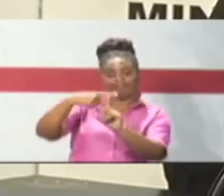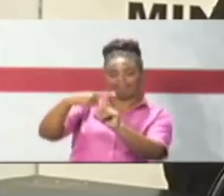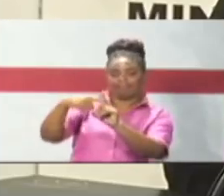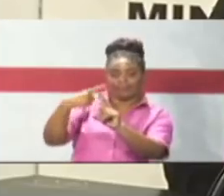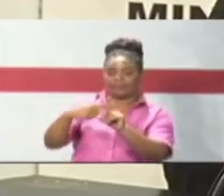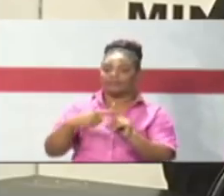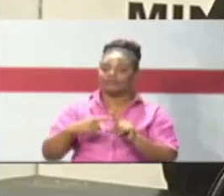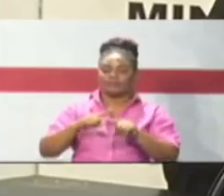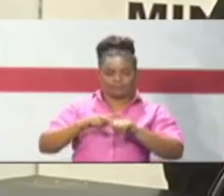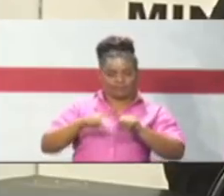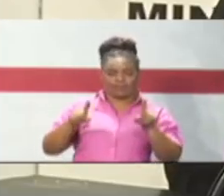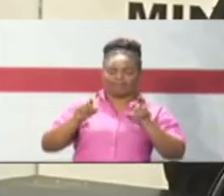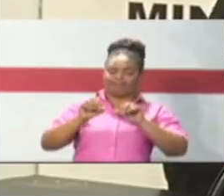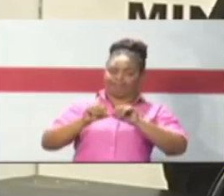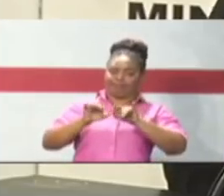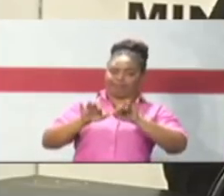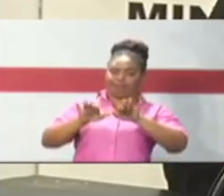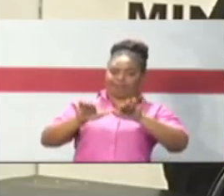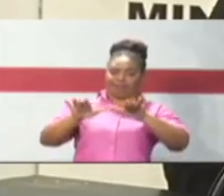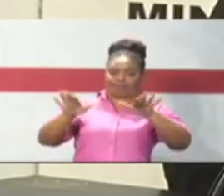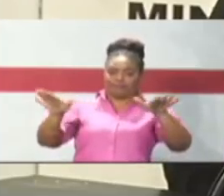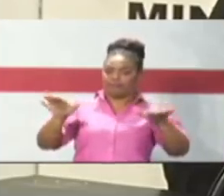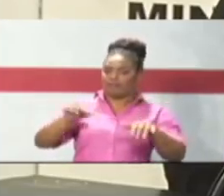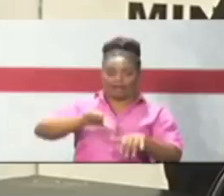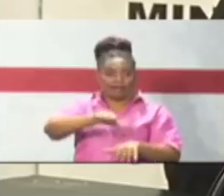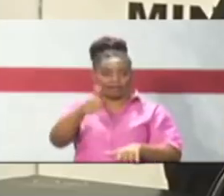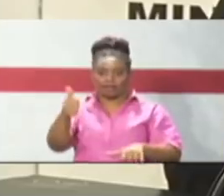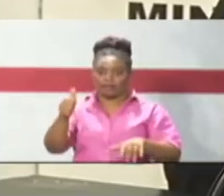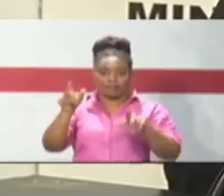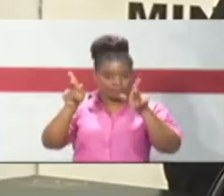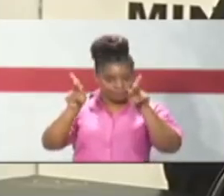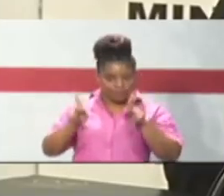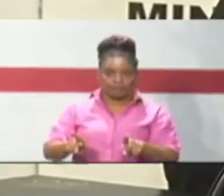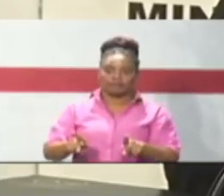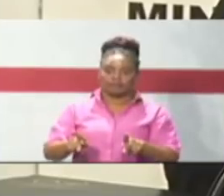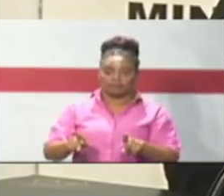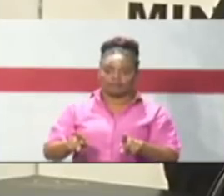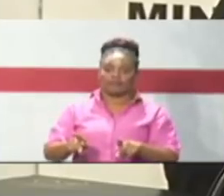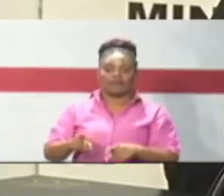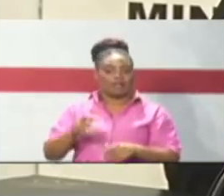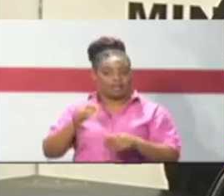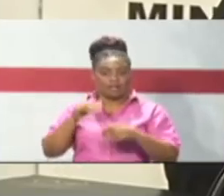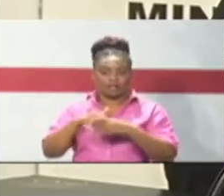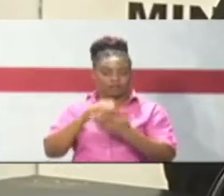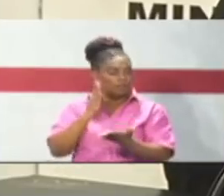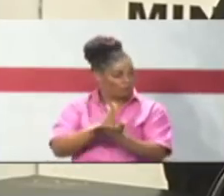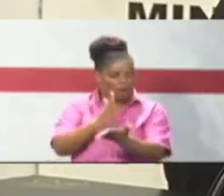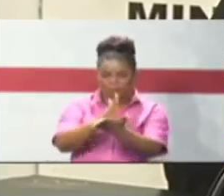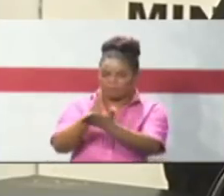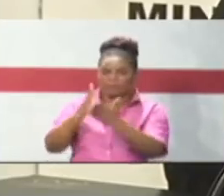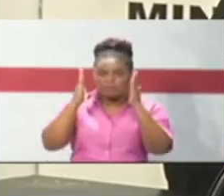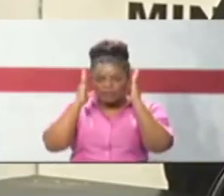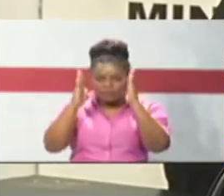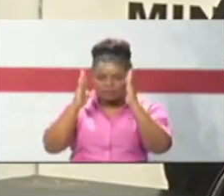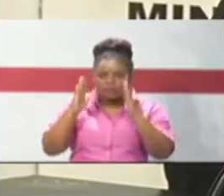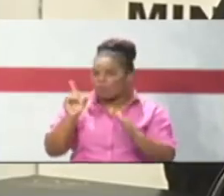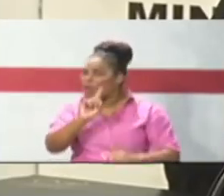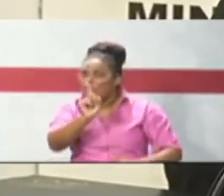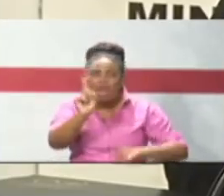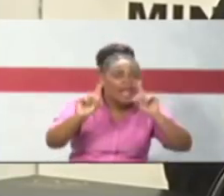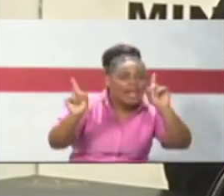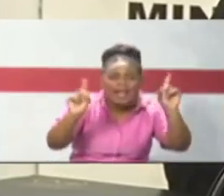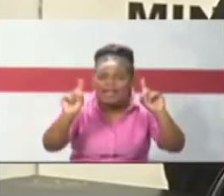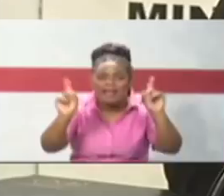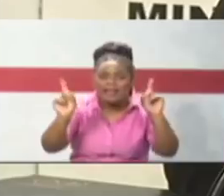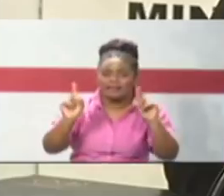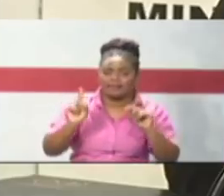the virus on to susceptible individuals. So we maybe need to stop focusing so much on which function or which setting and